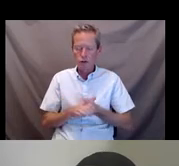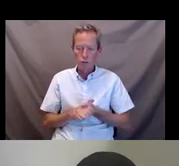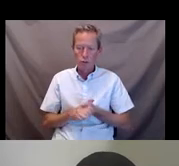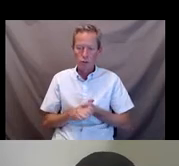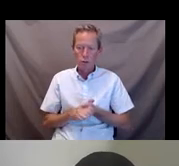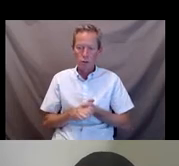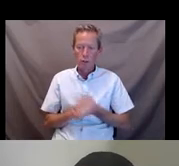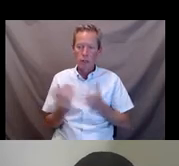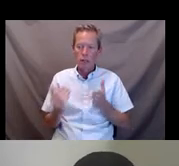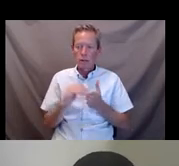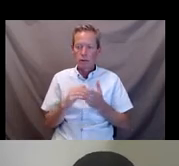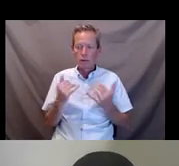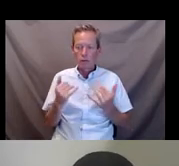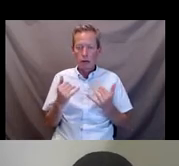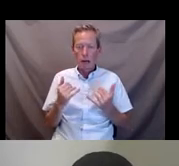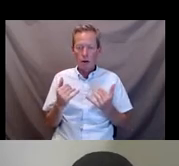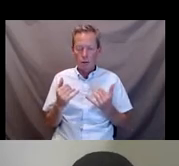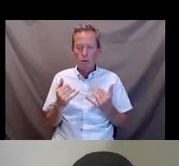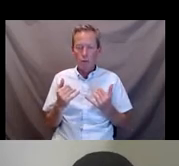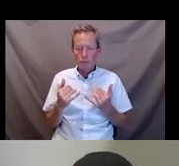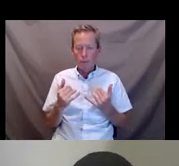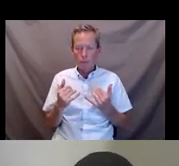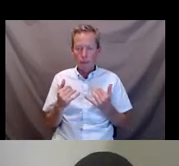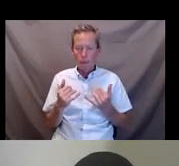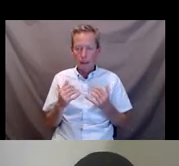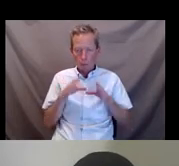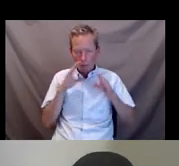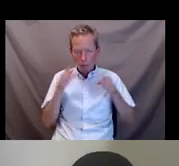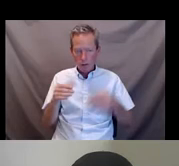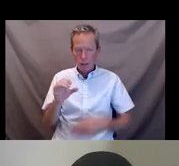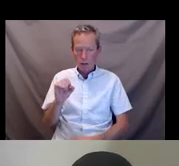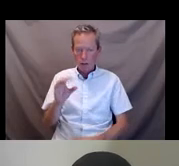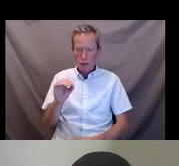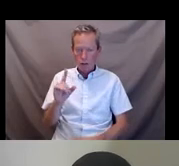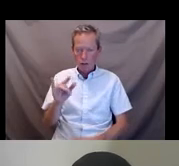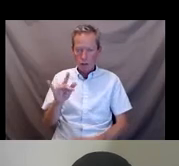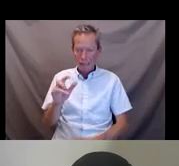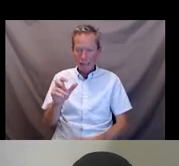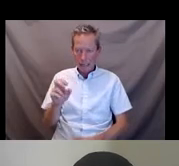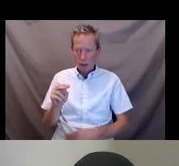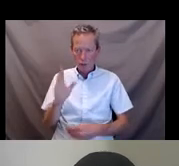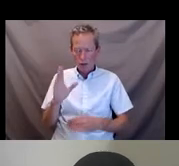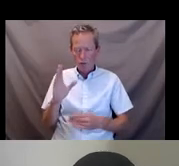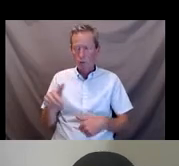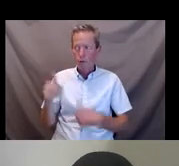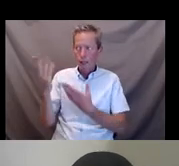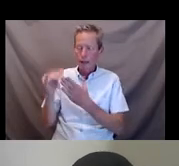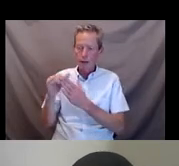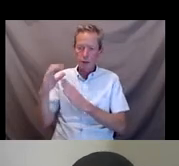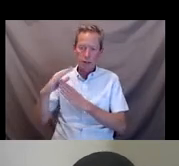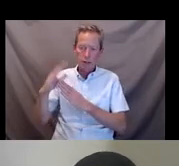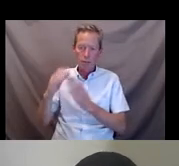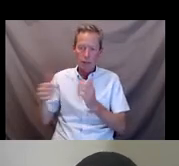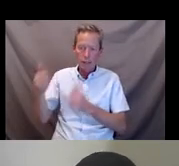again, we're rounding out our socialization, looking to present that to our top executives, our top leadership,